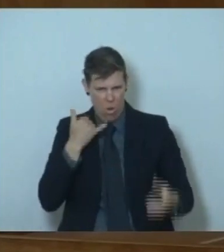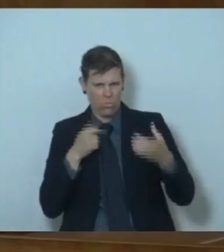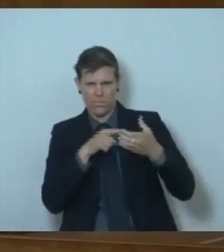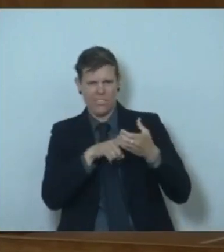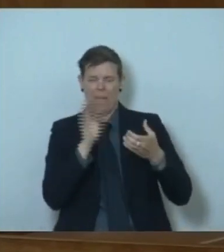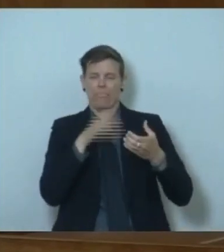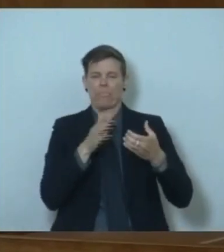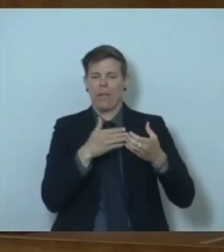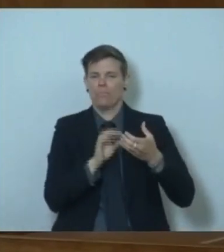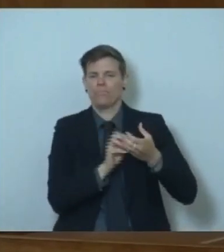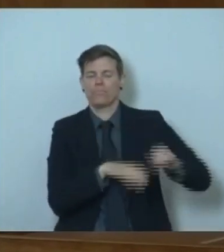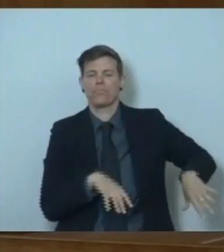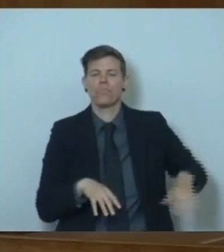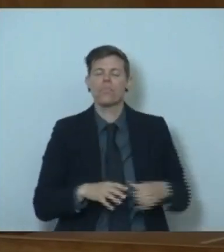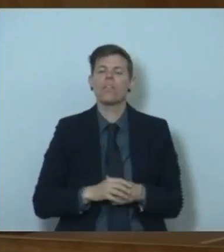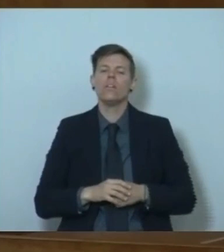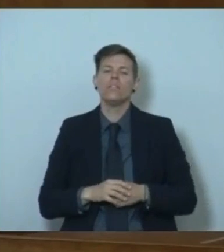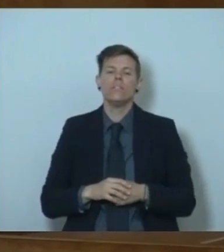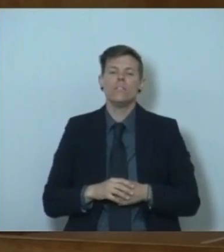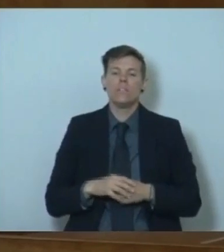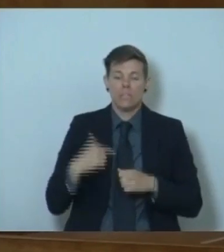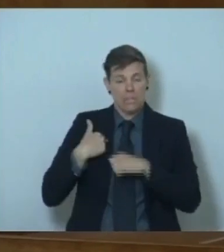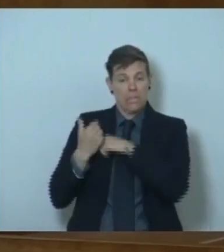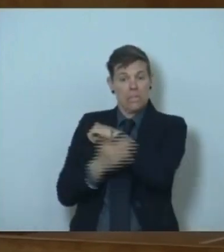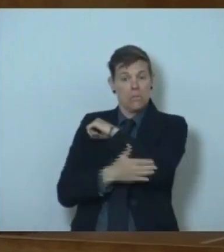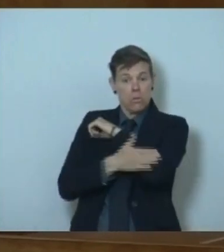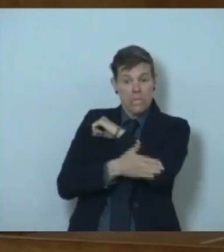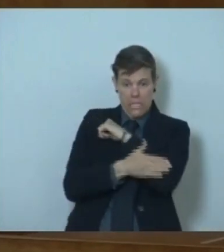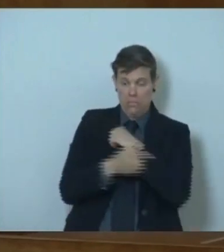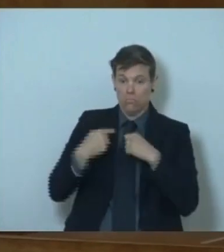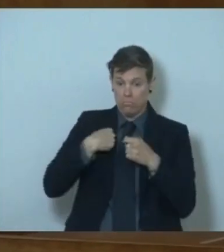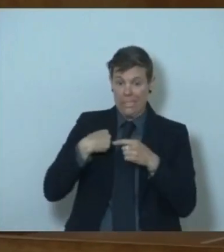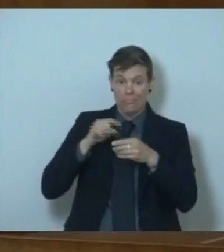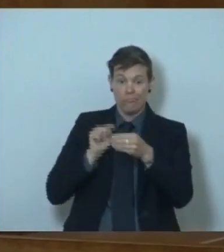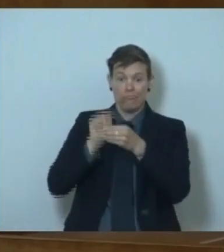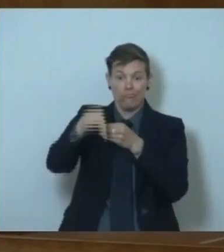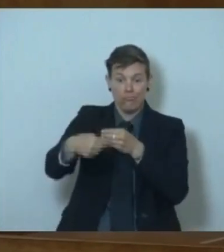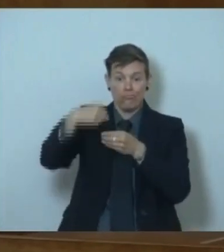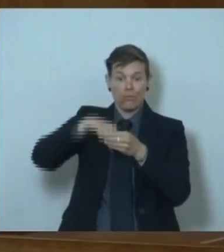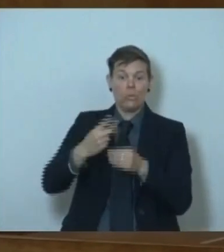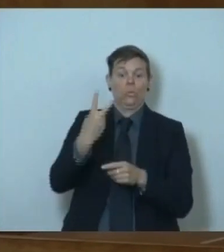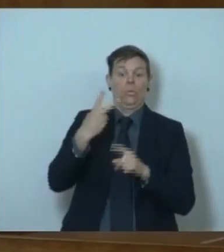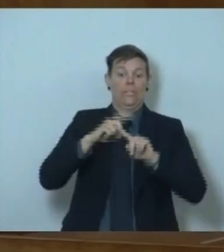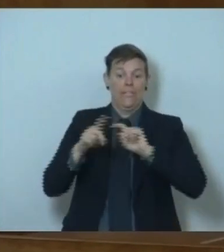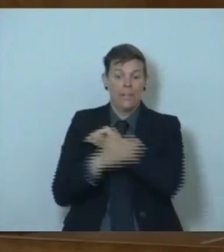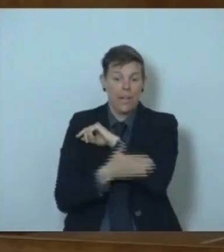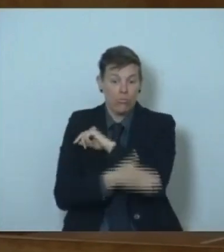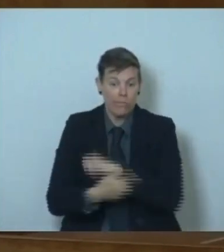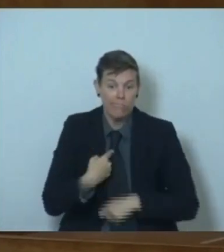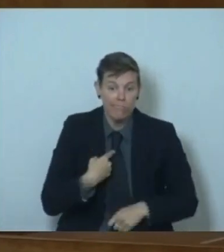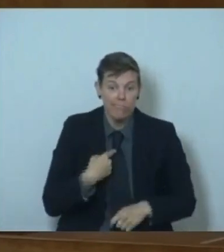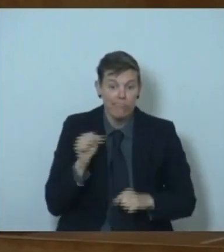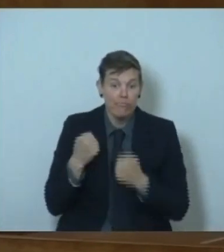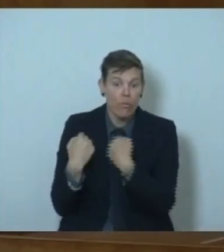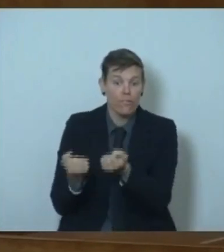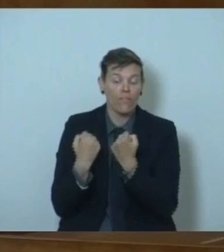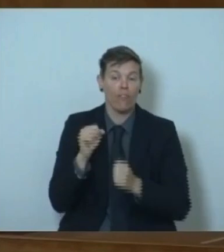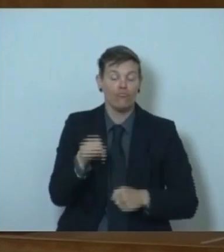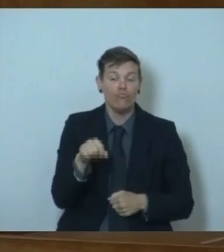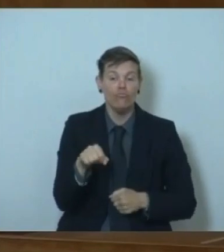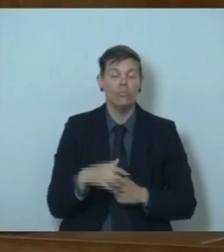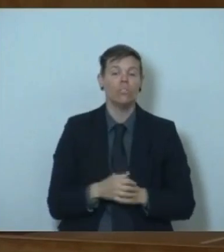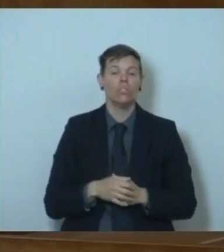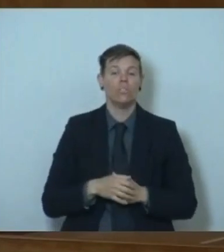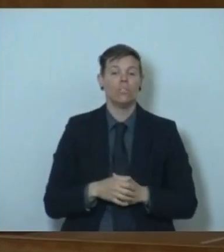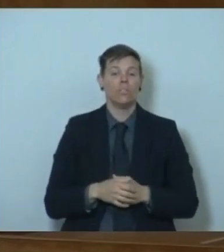So there's no perfect answer, but it was the best approximation. And the folks from the national lab have actually rejected the standard way that data is